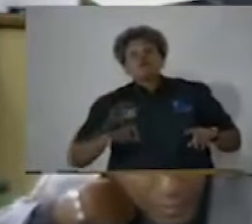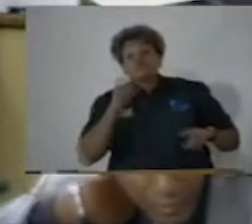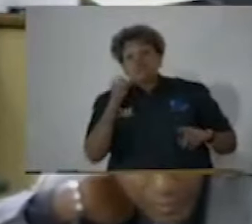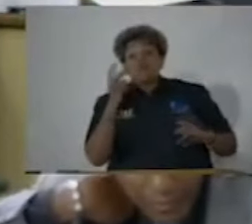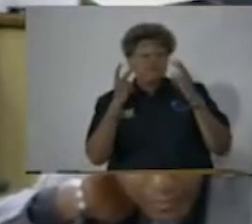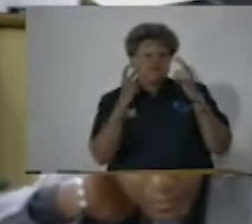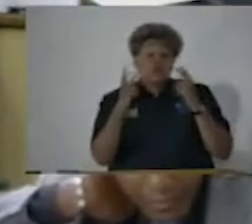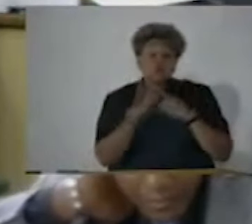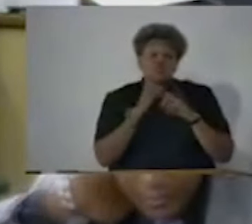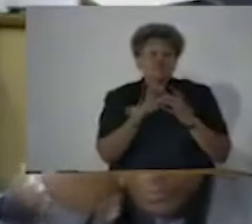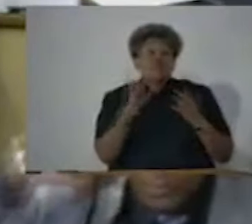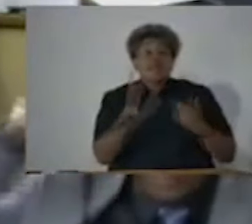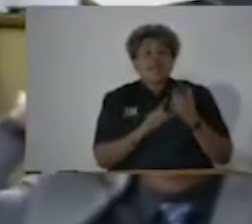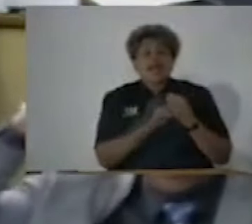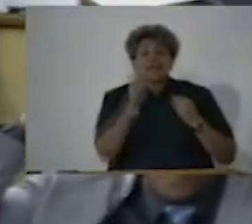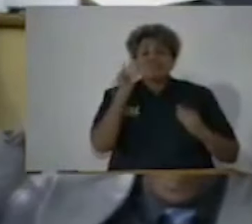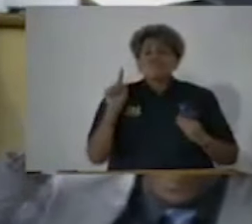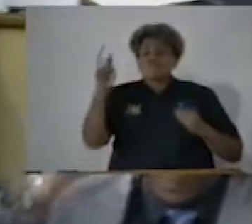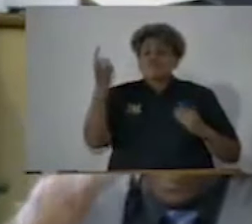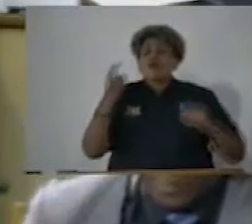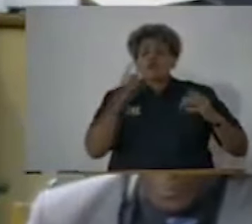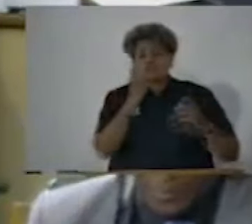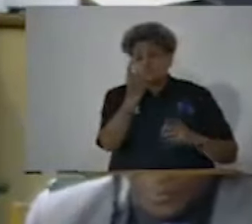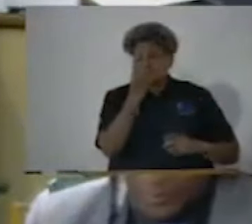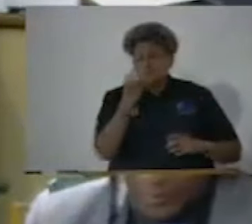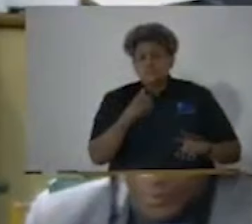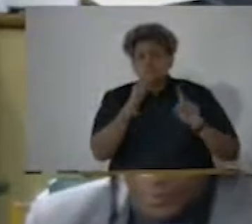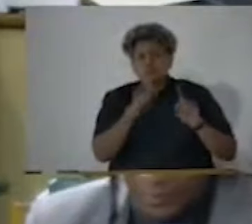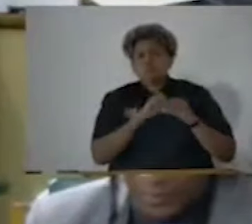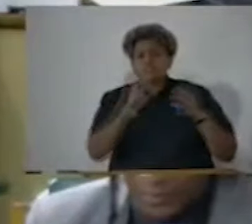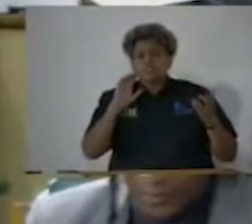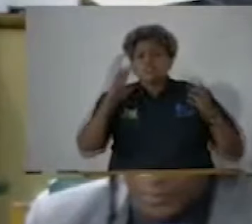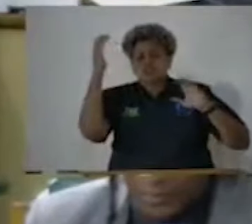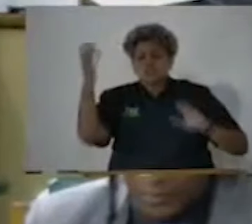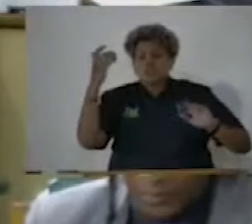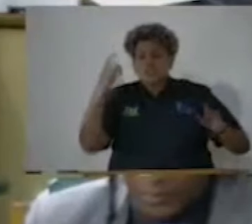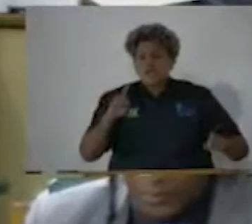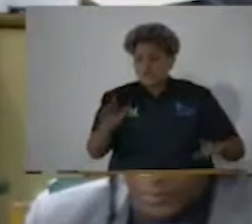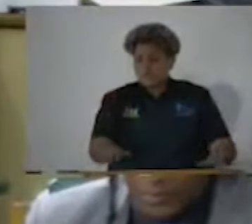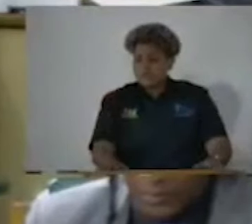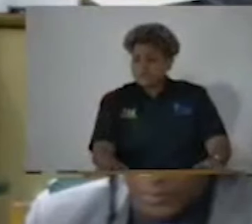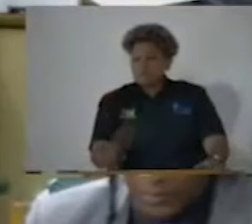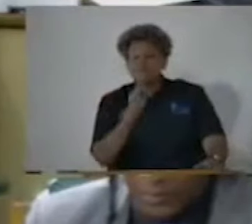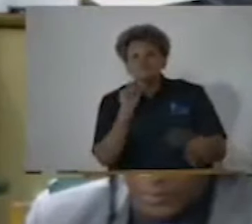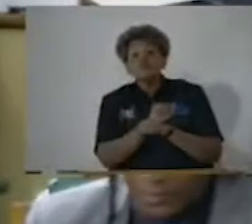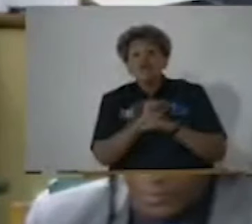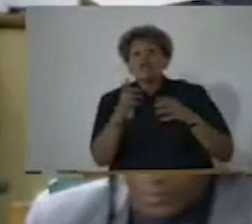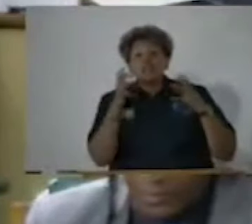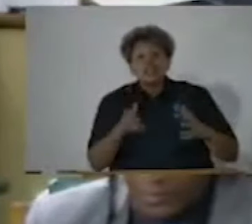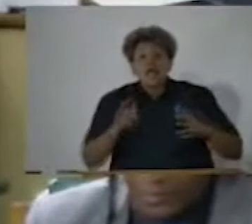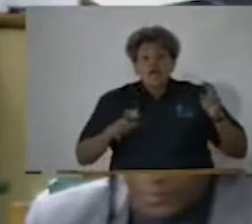viewed as the first line of response in a disaster, the reality on the